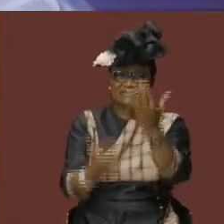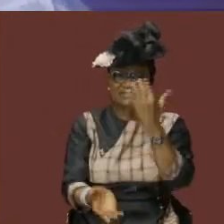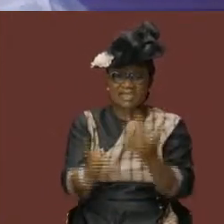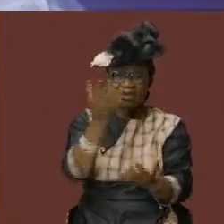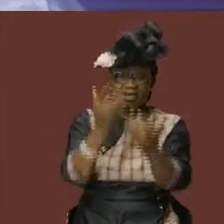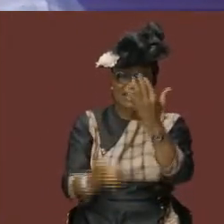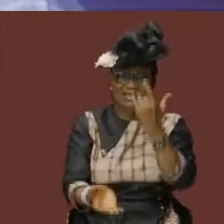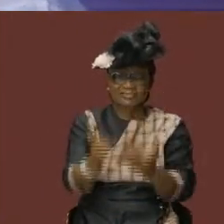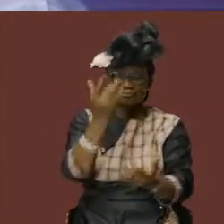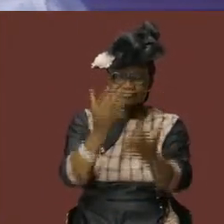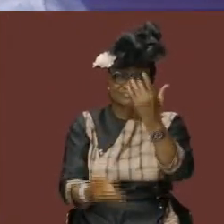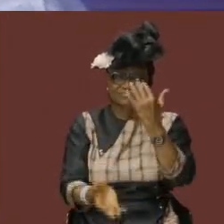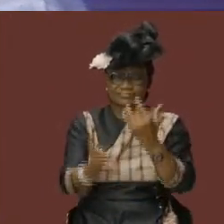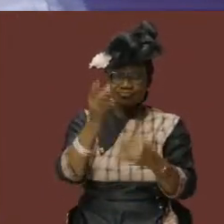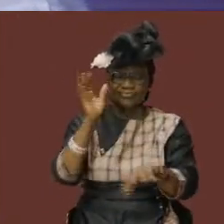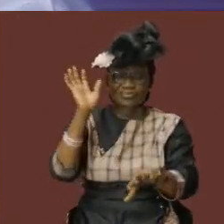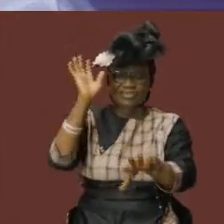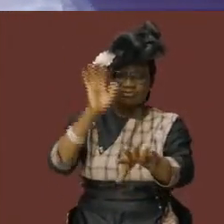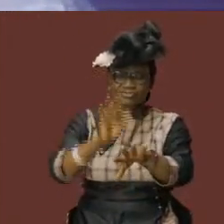fire